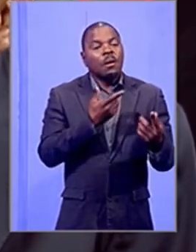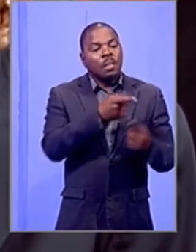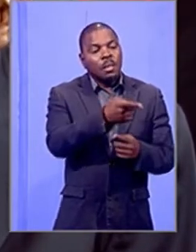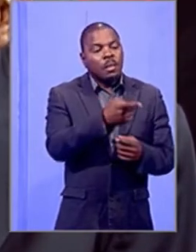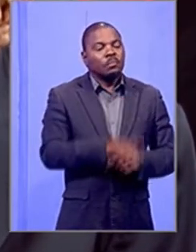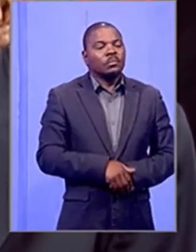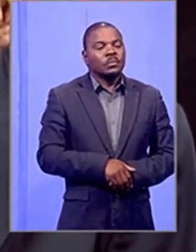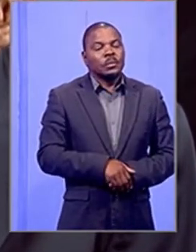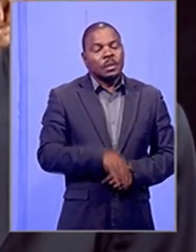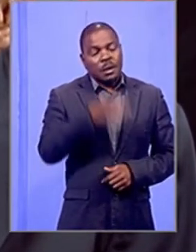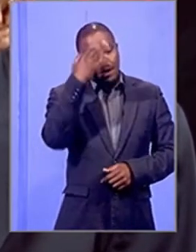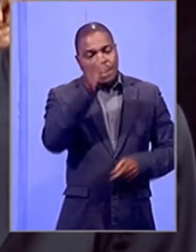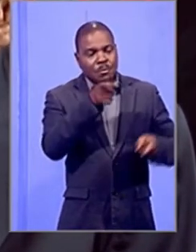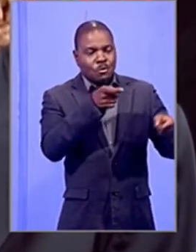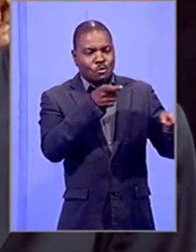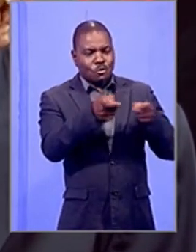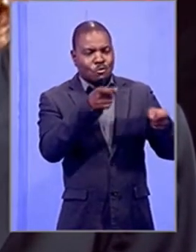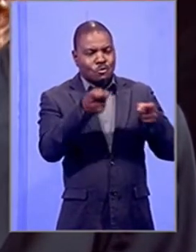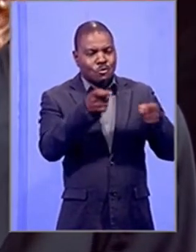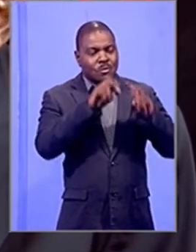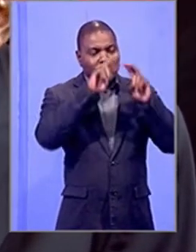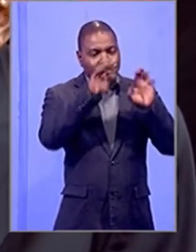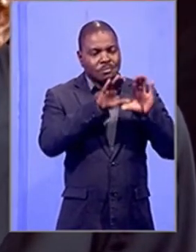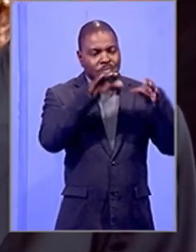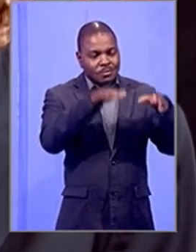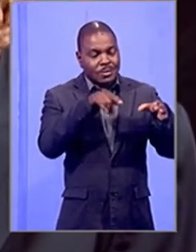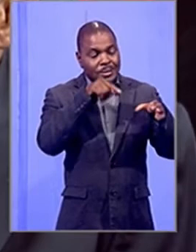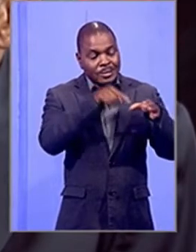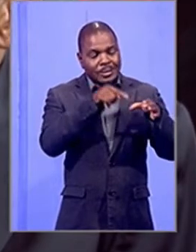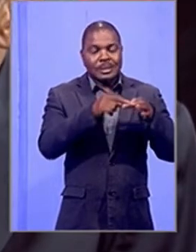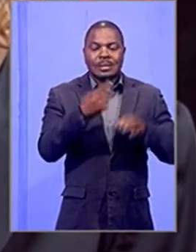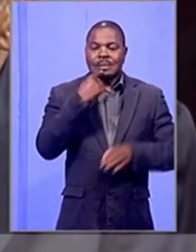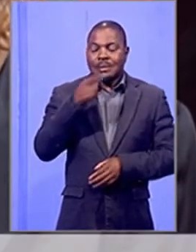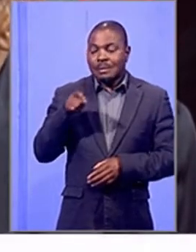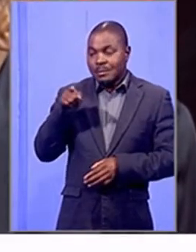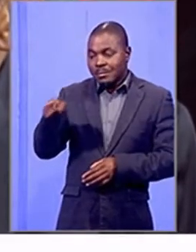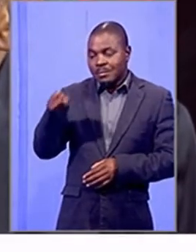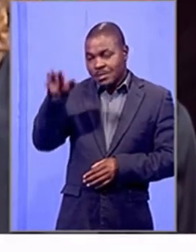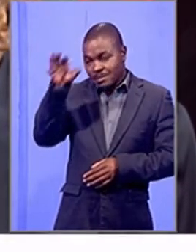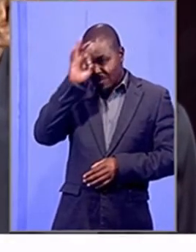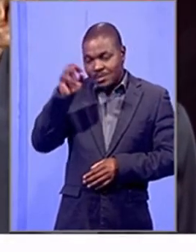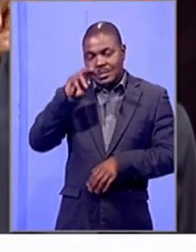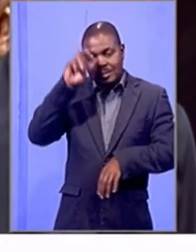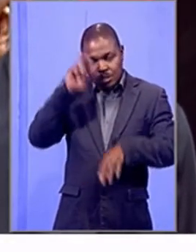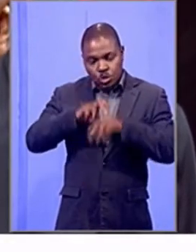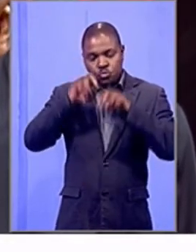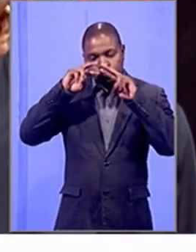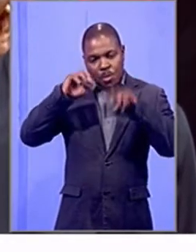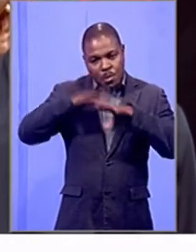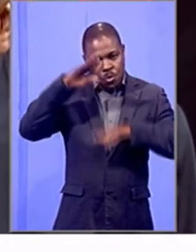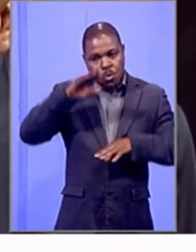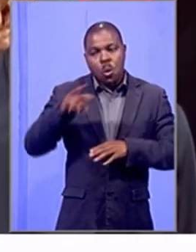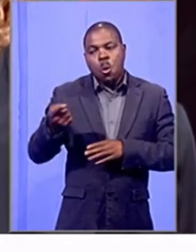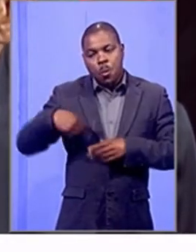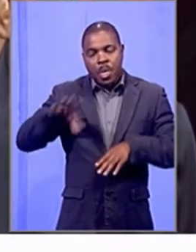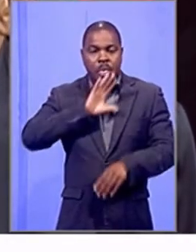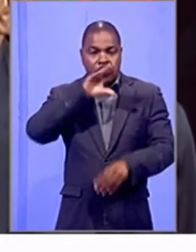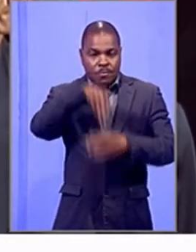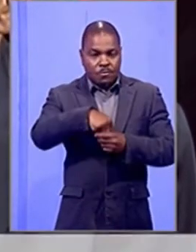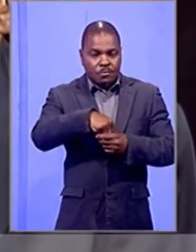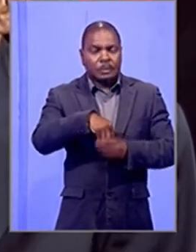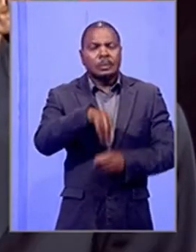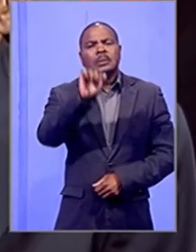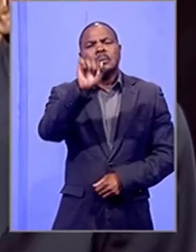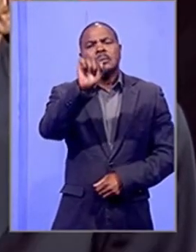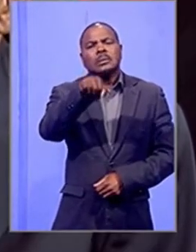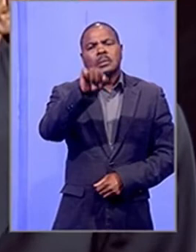capture required law enforcement agencies to pursue, we are part of those. Of course,